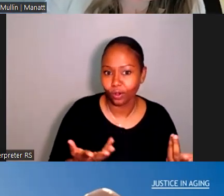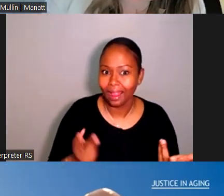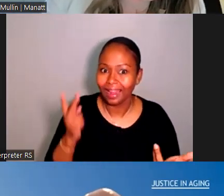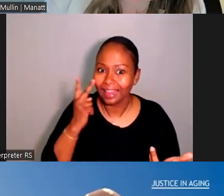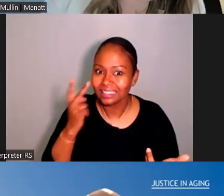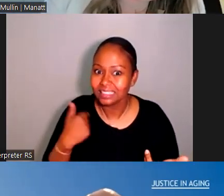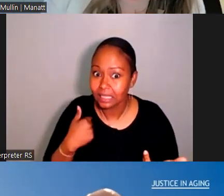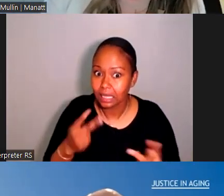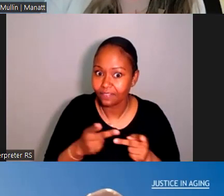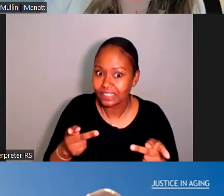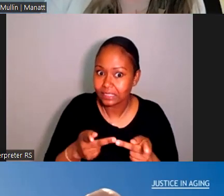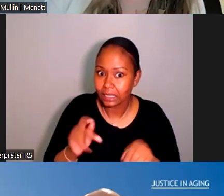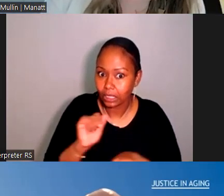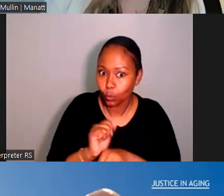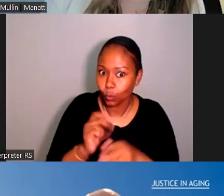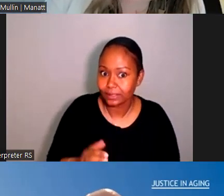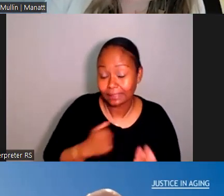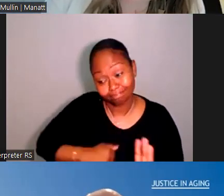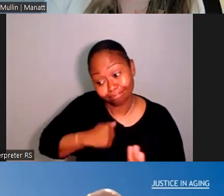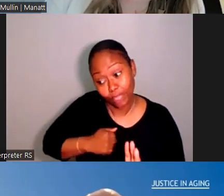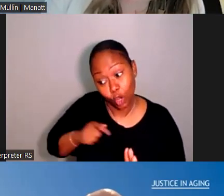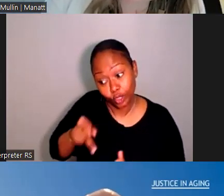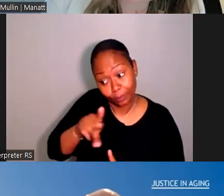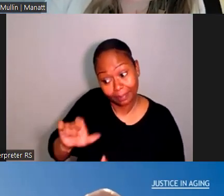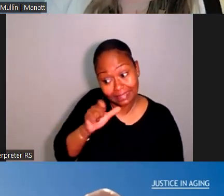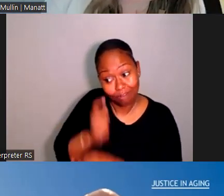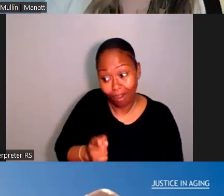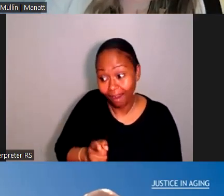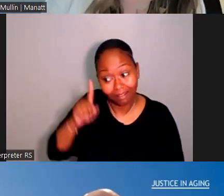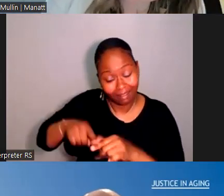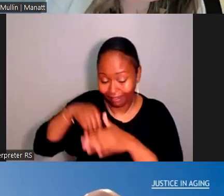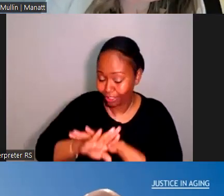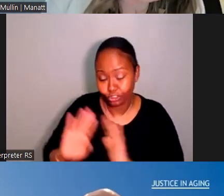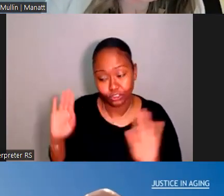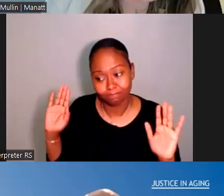you don't have it right. Yeah. You can't come in. So